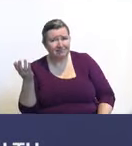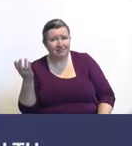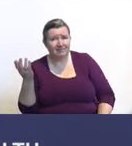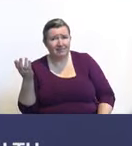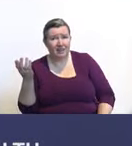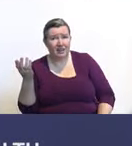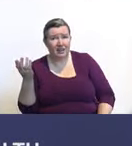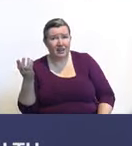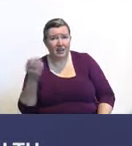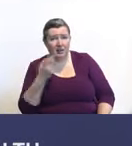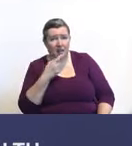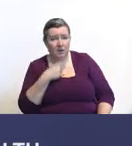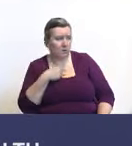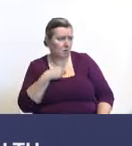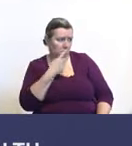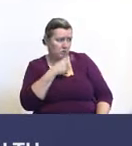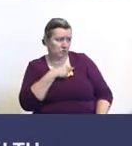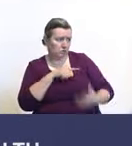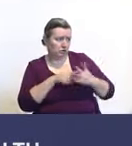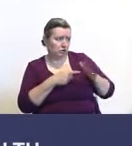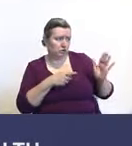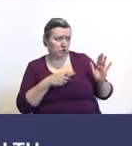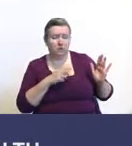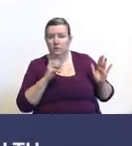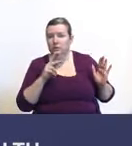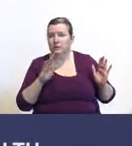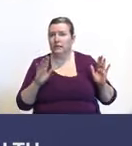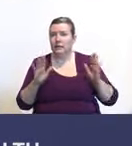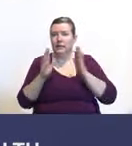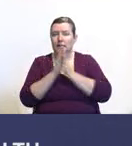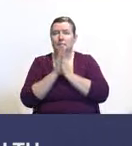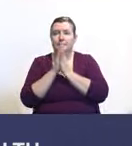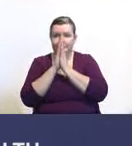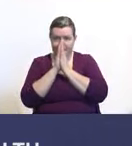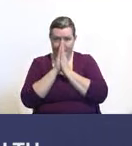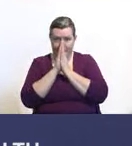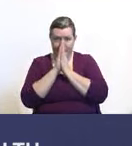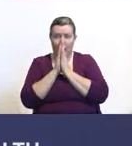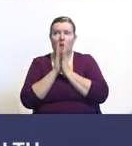all right? What's it say? I mean, as